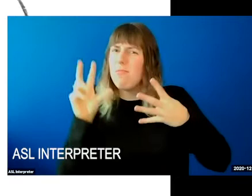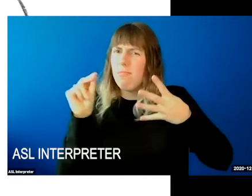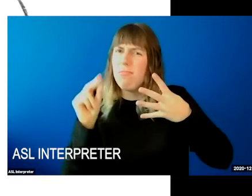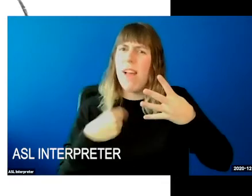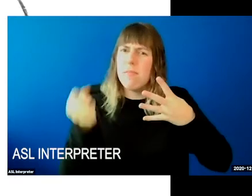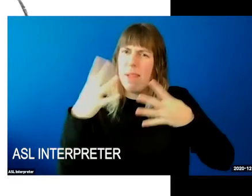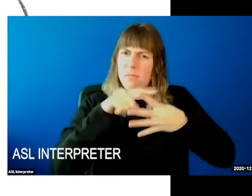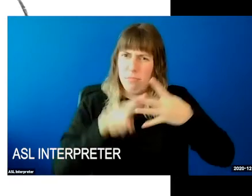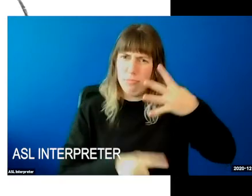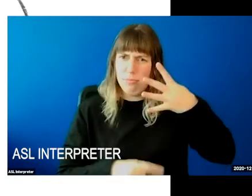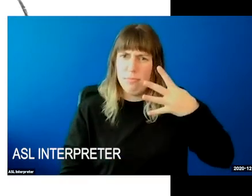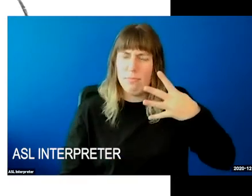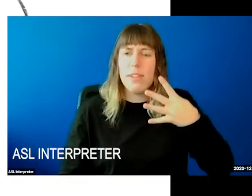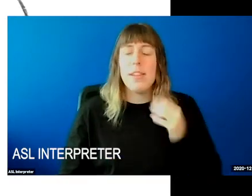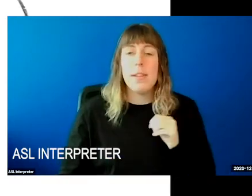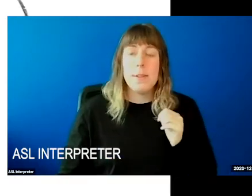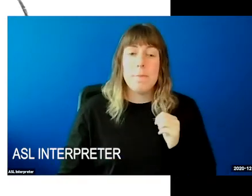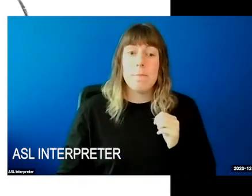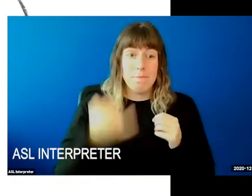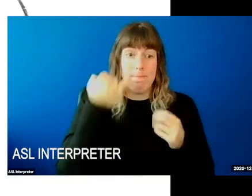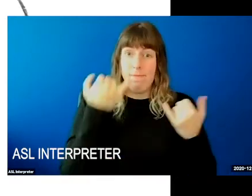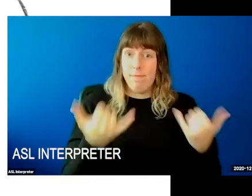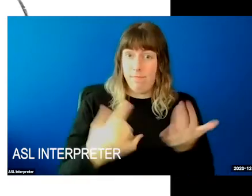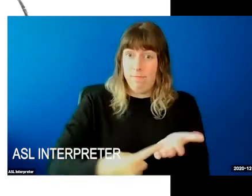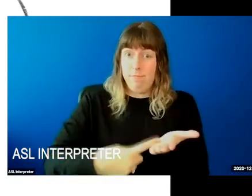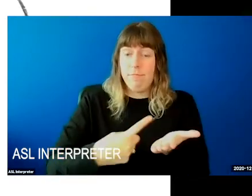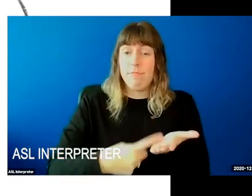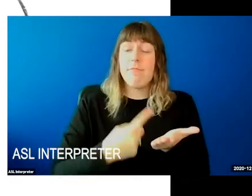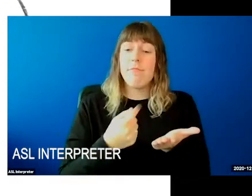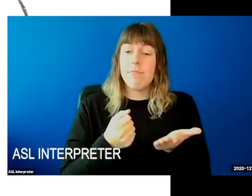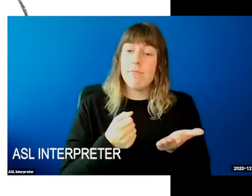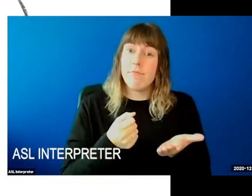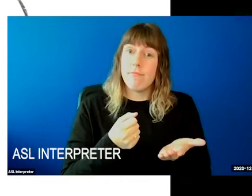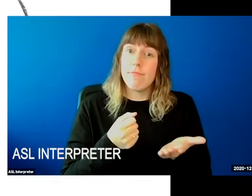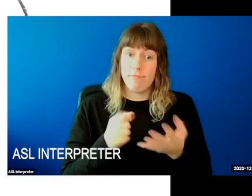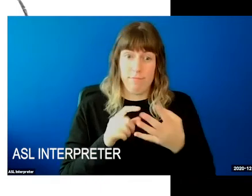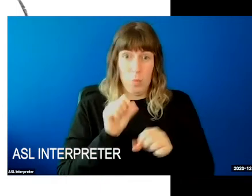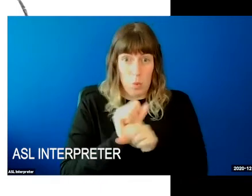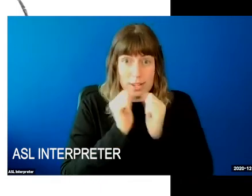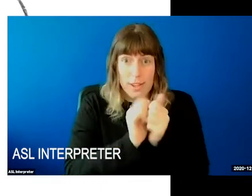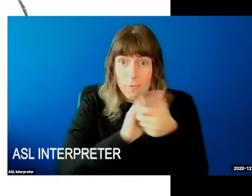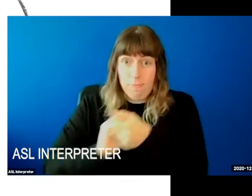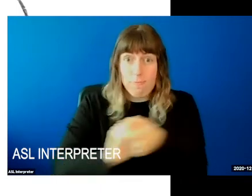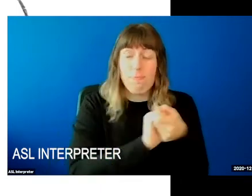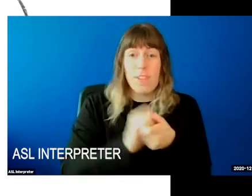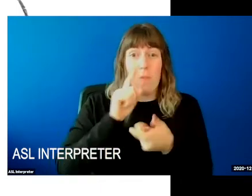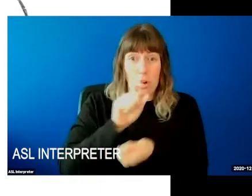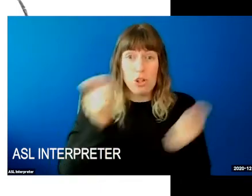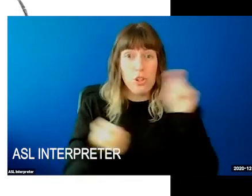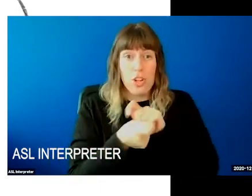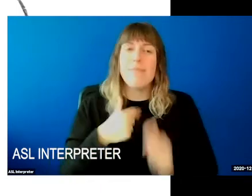is if what we're talking about in this webinar series is working together to change things, I think it's